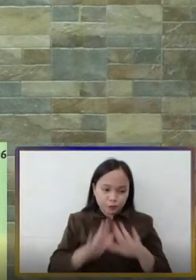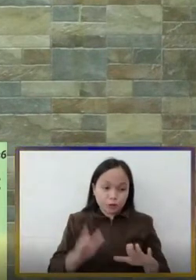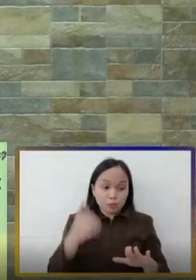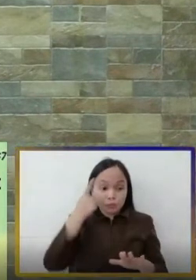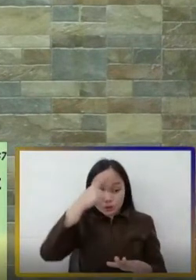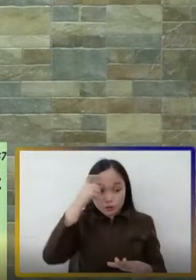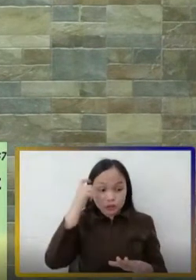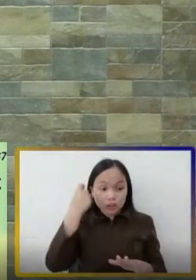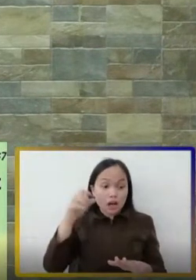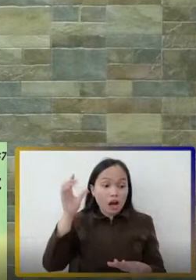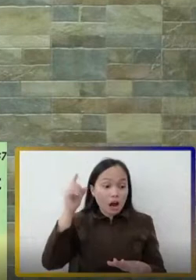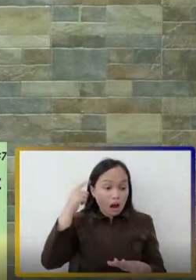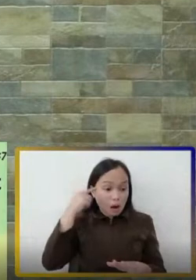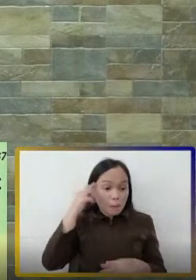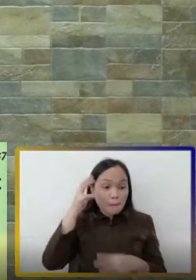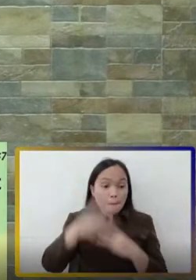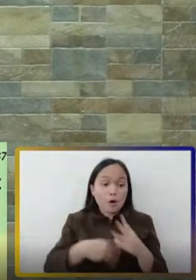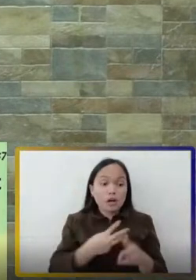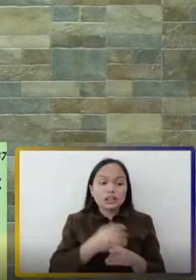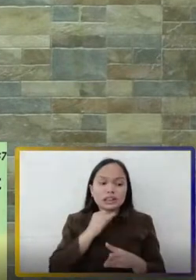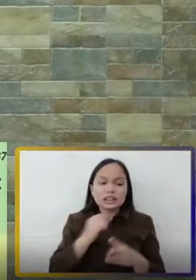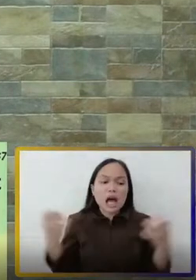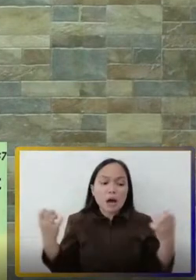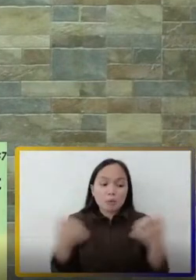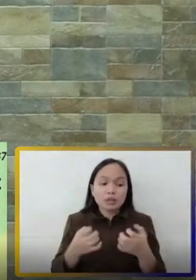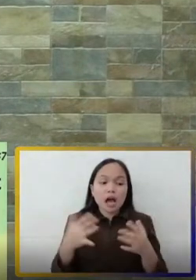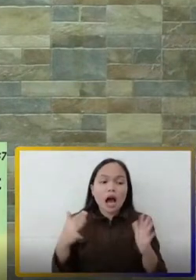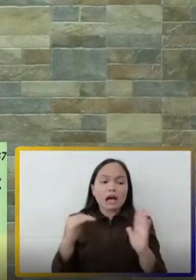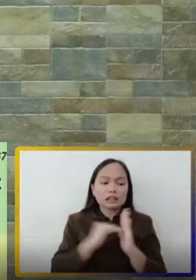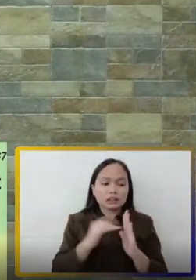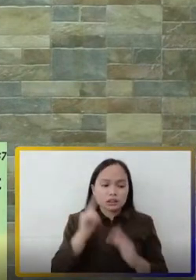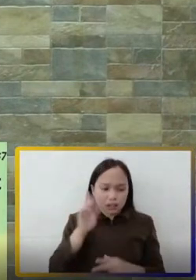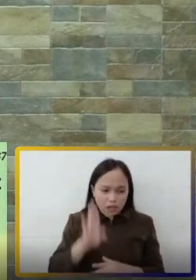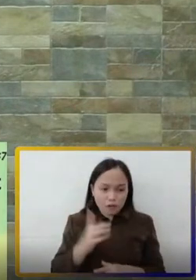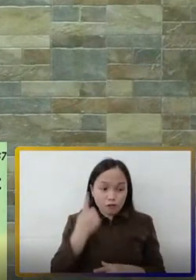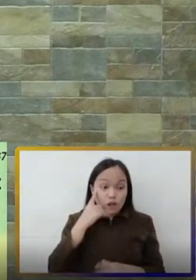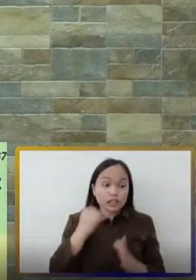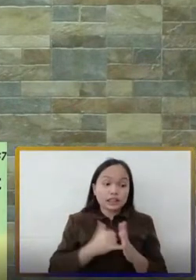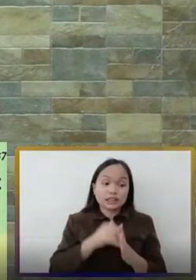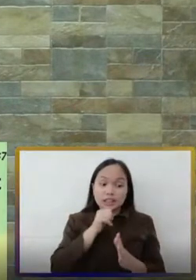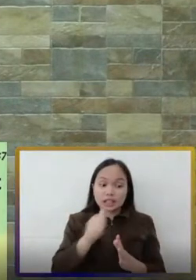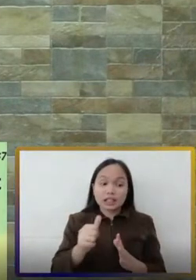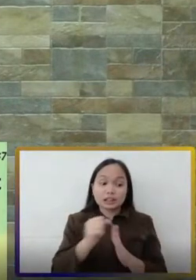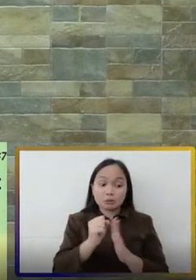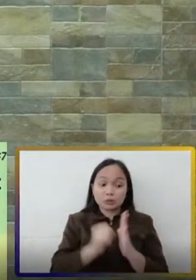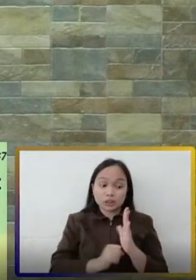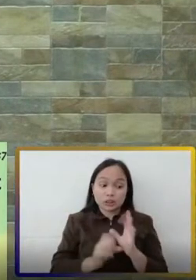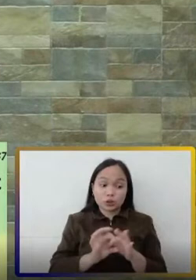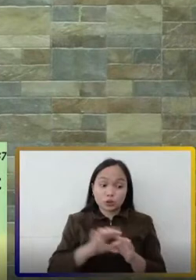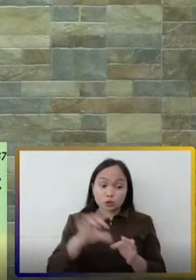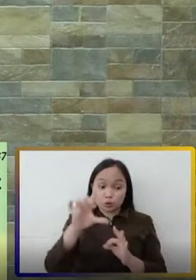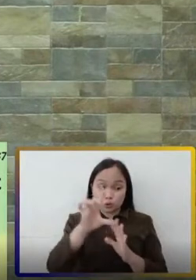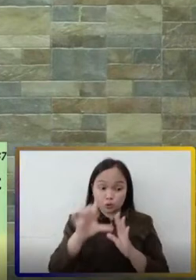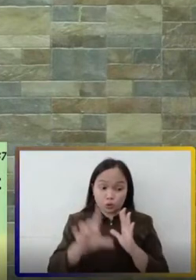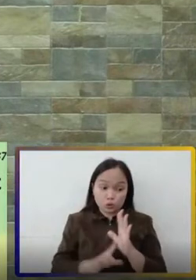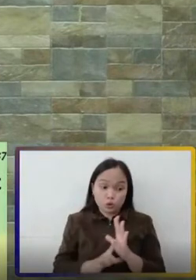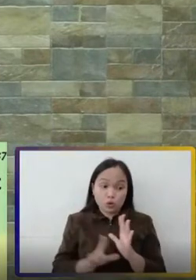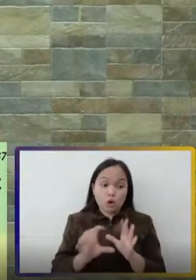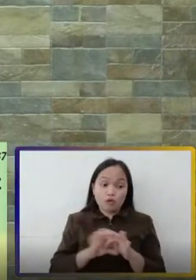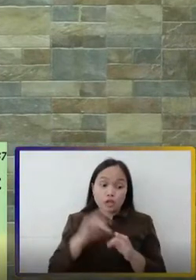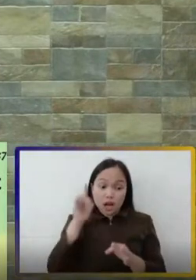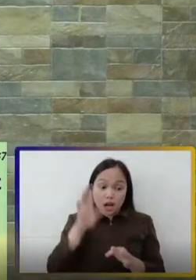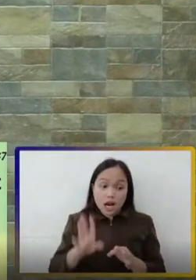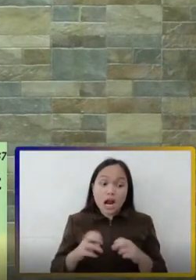the carnal mind is enmity against God. For it is not the subject, or is not subject to the law of